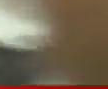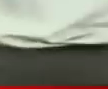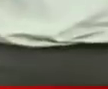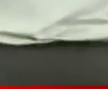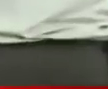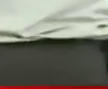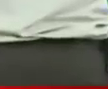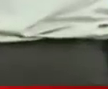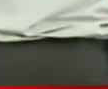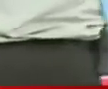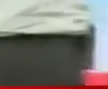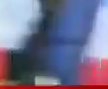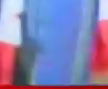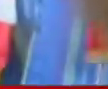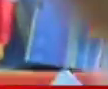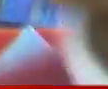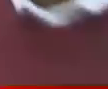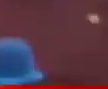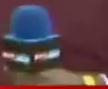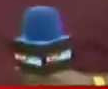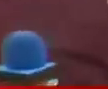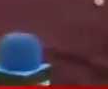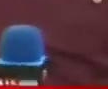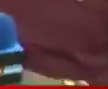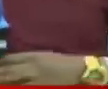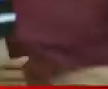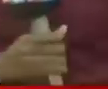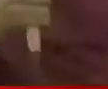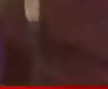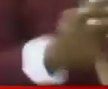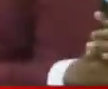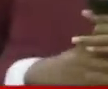Waipa wamesema ni... Ni kinara wa Waipa, Kalonzo Musyoka hapo, akiwa anatoa hotuba yake.